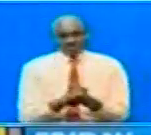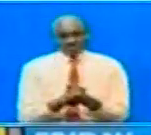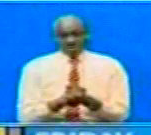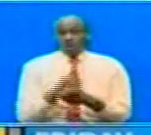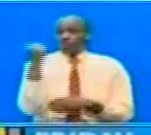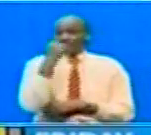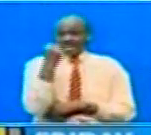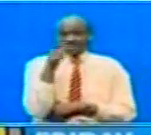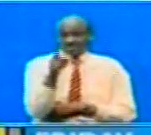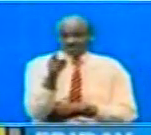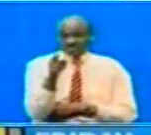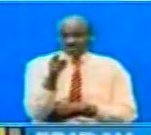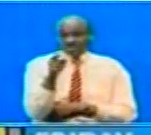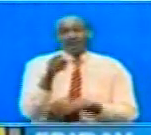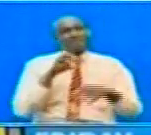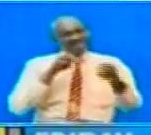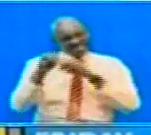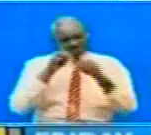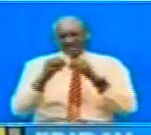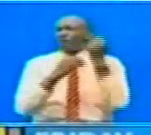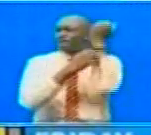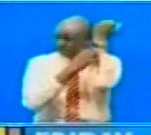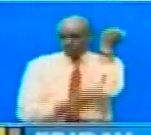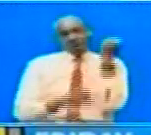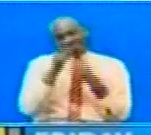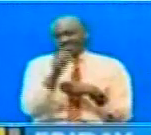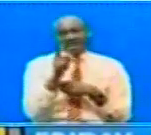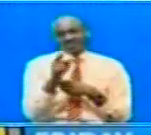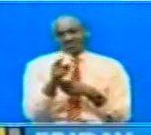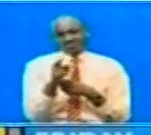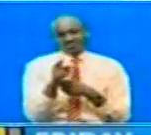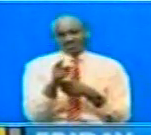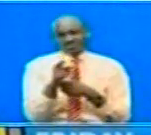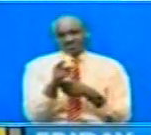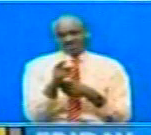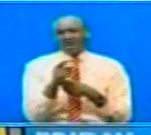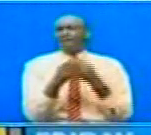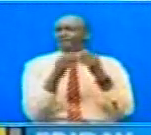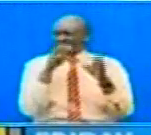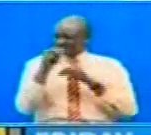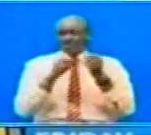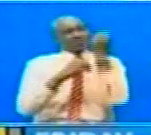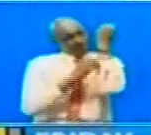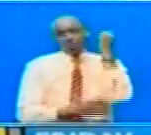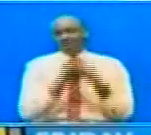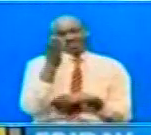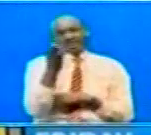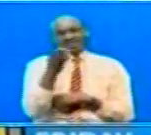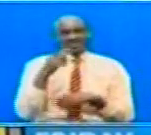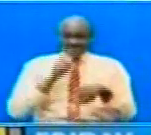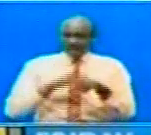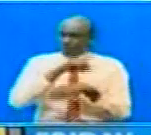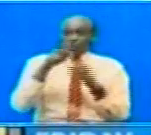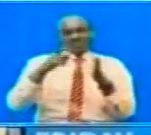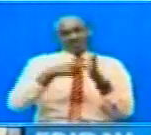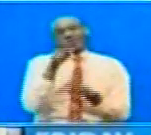thing was mismanaged. There was a total mismanagement of the whole